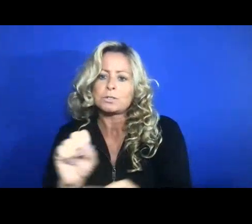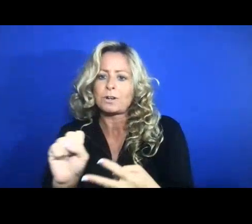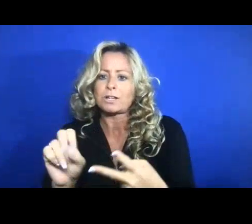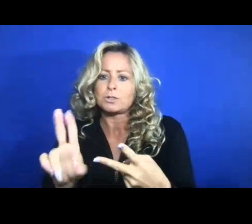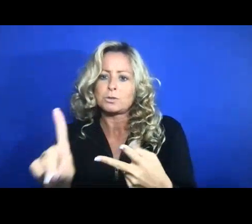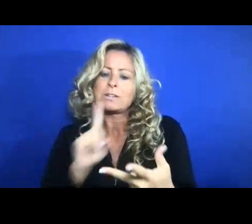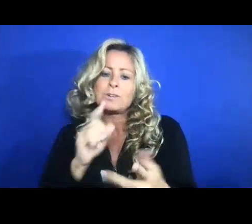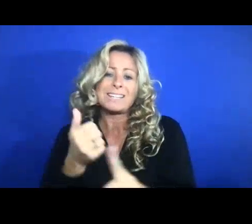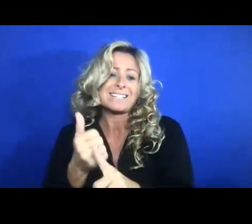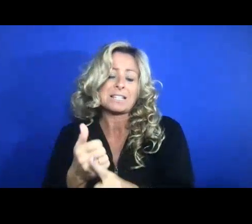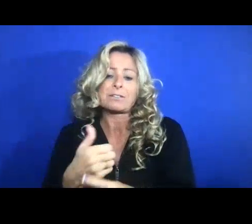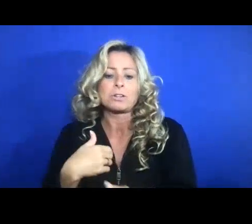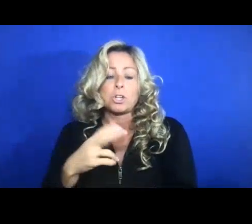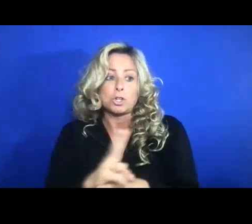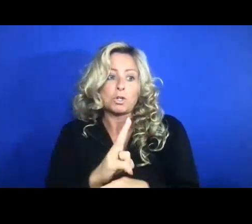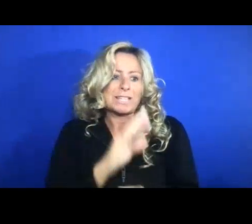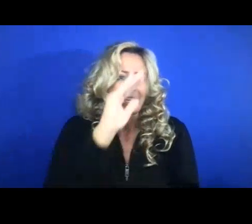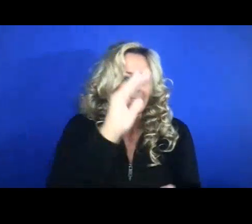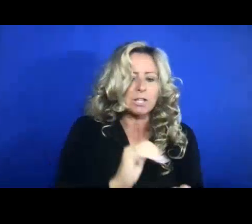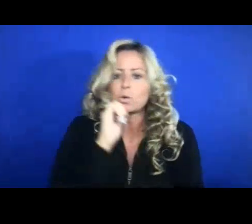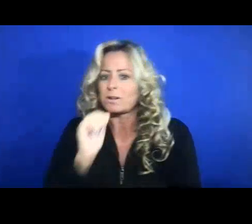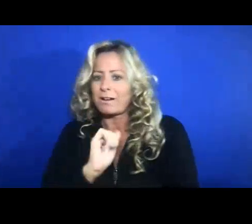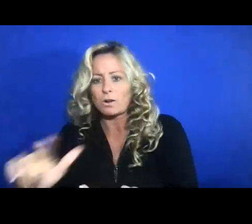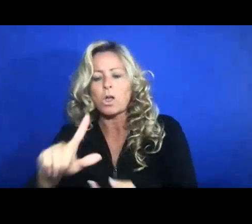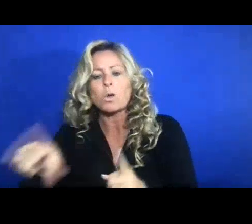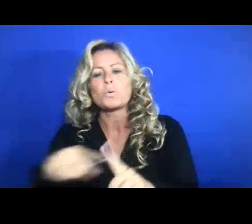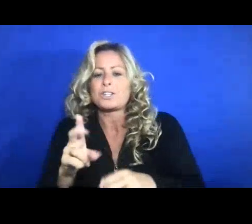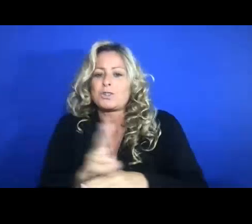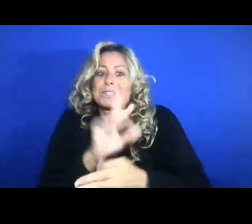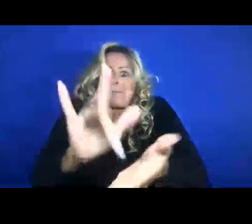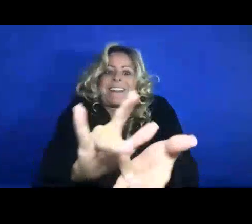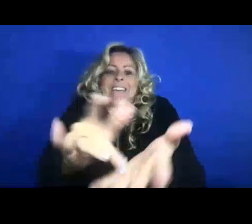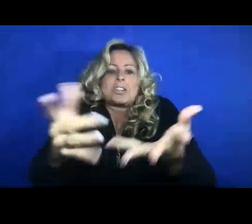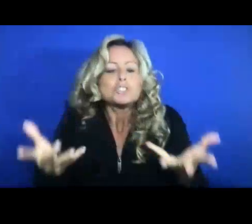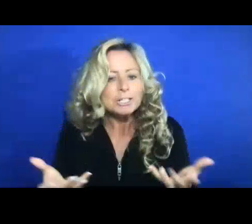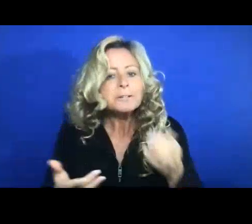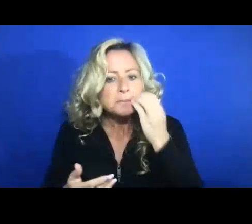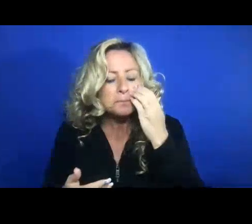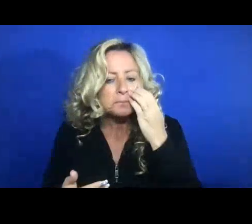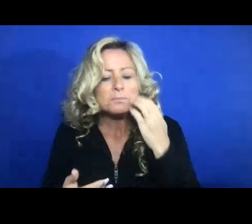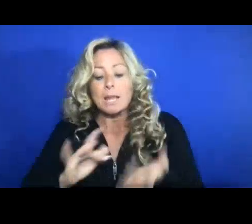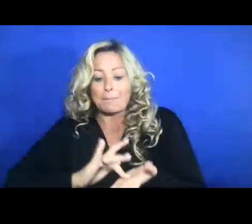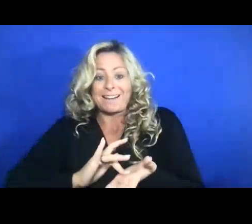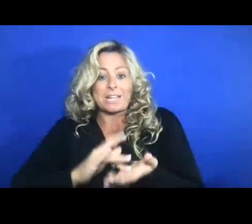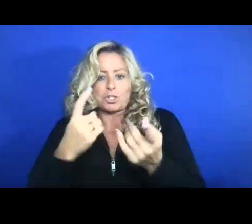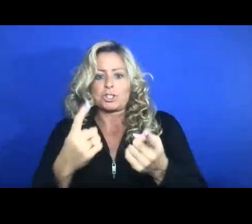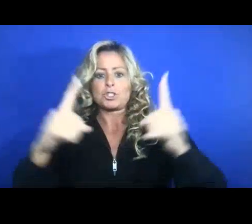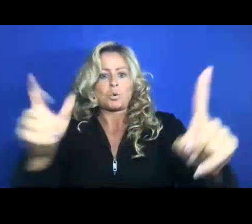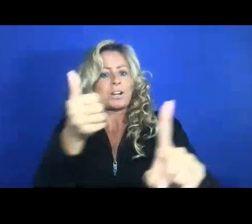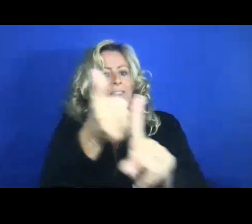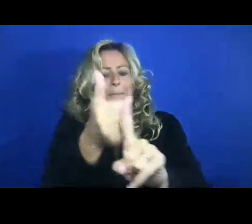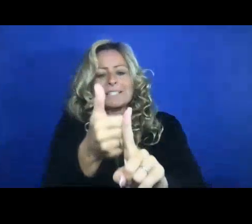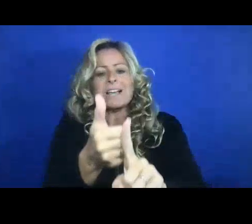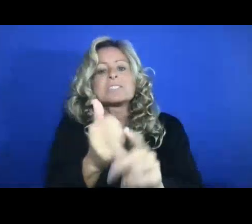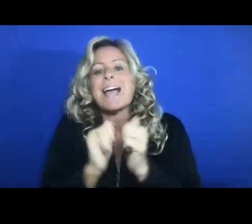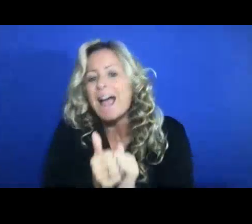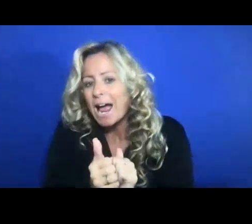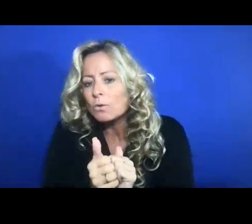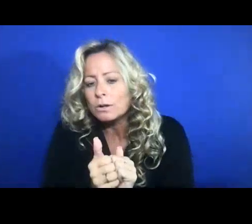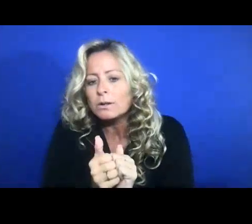using less or not using at all when they're on their medications. The medications work themselves by